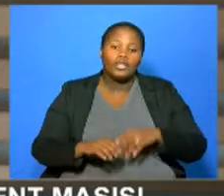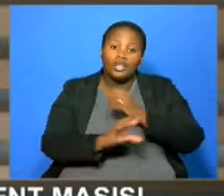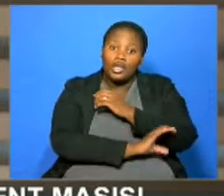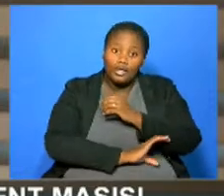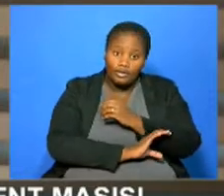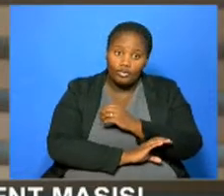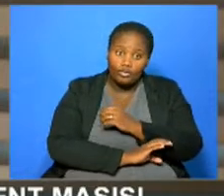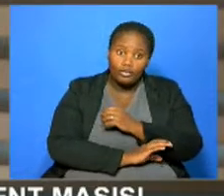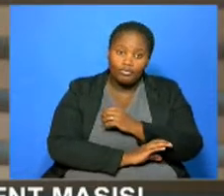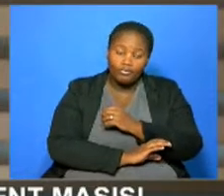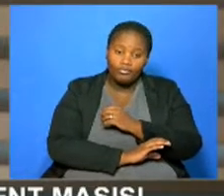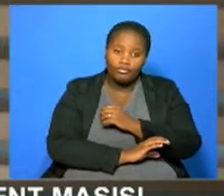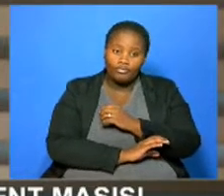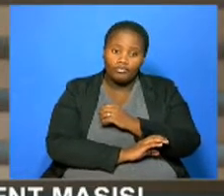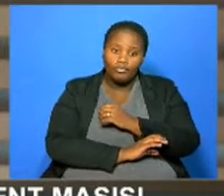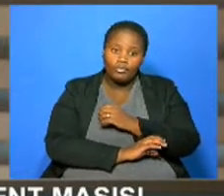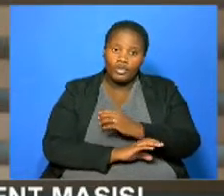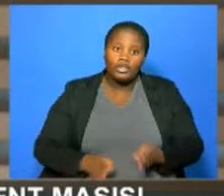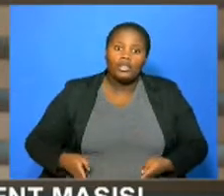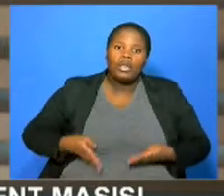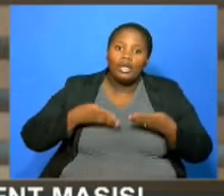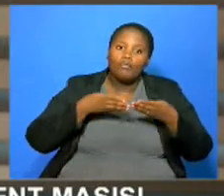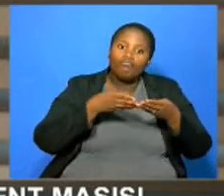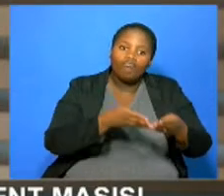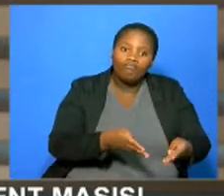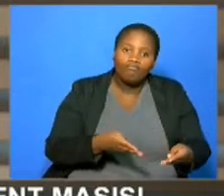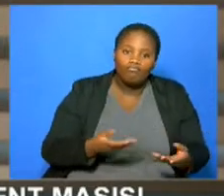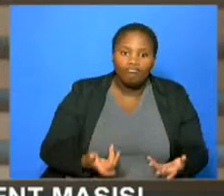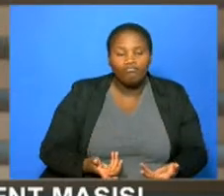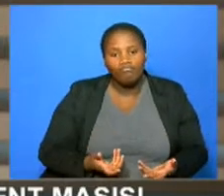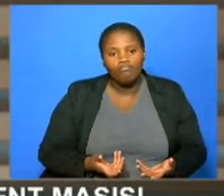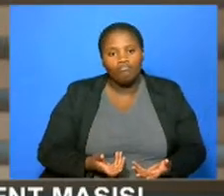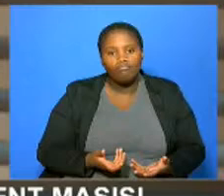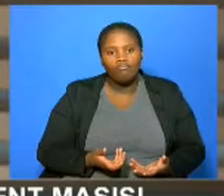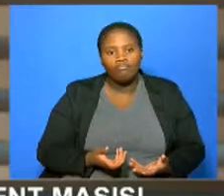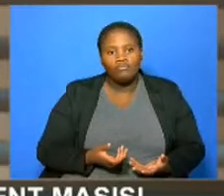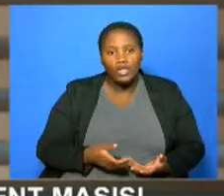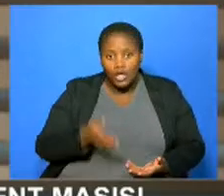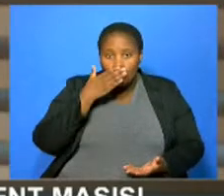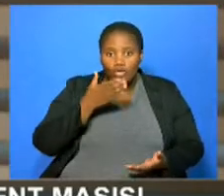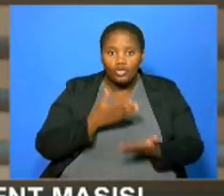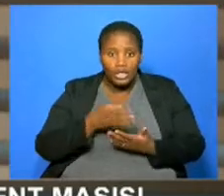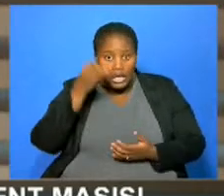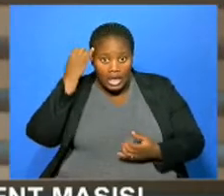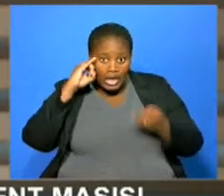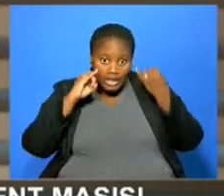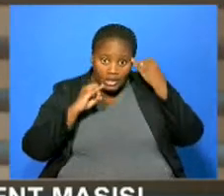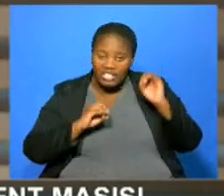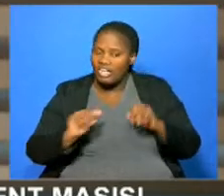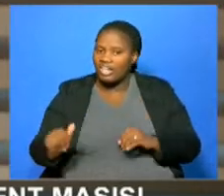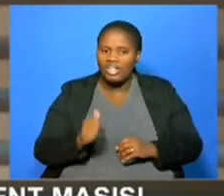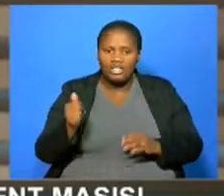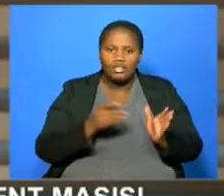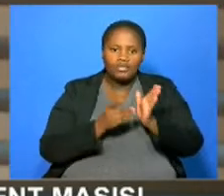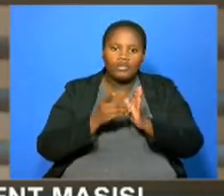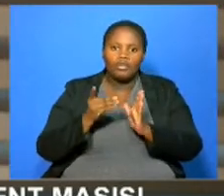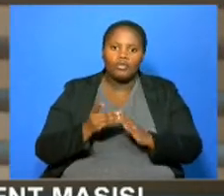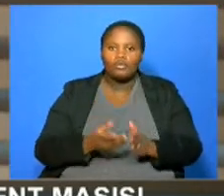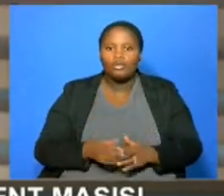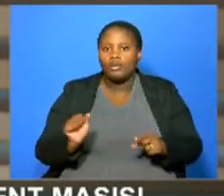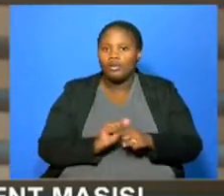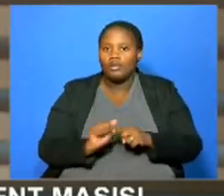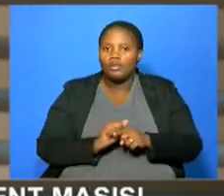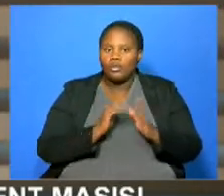presents some of the most attractive attributes for any development practitioner.